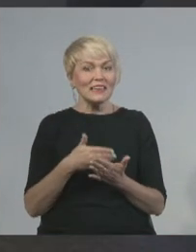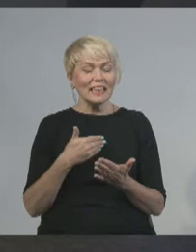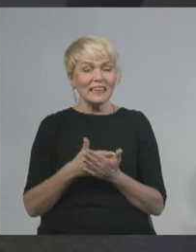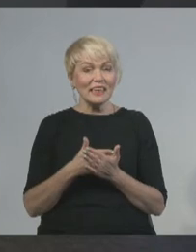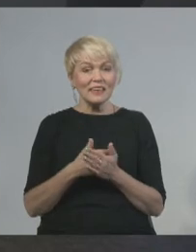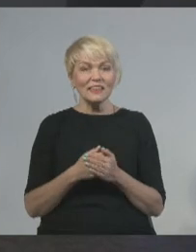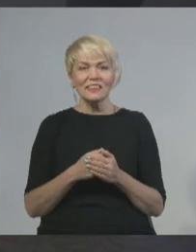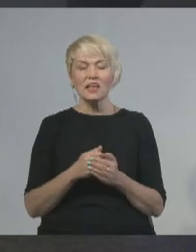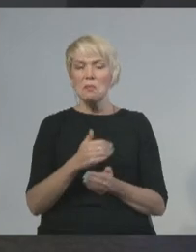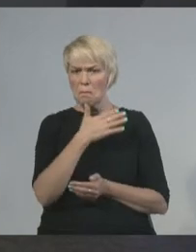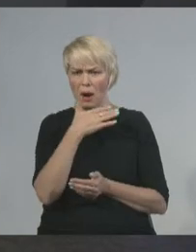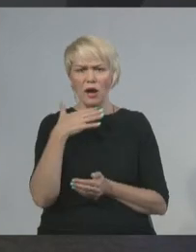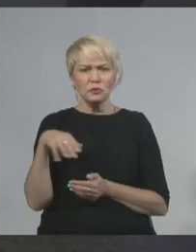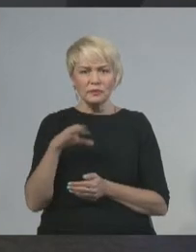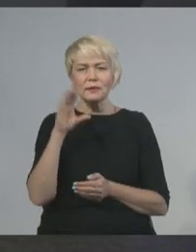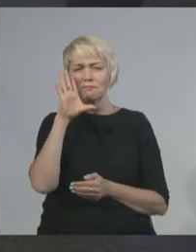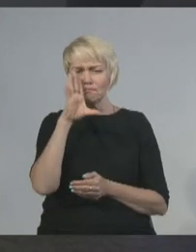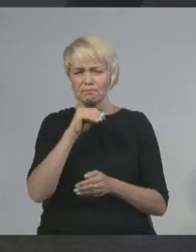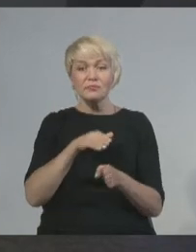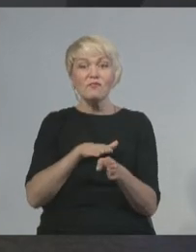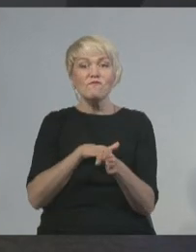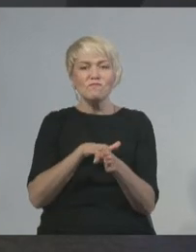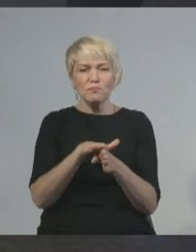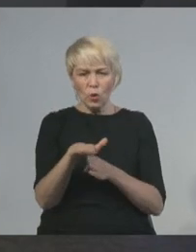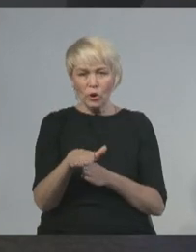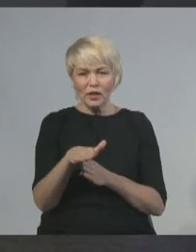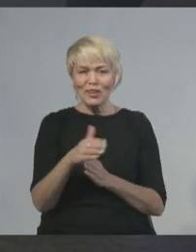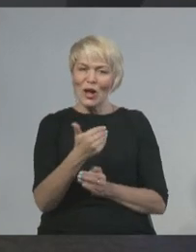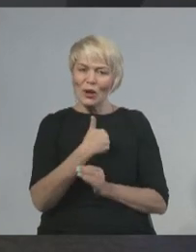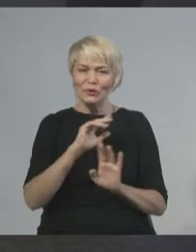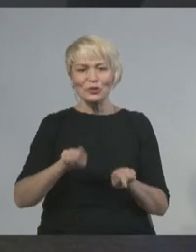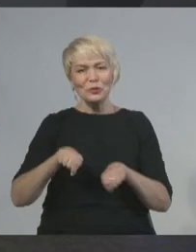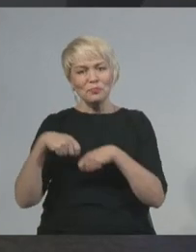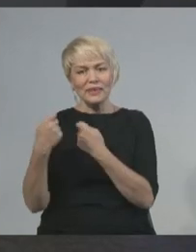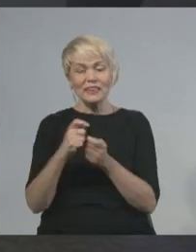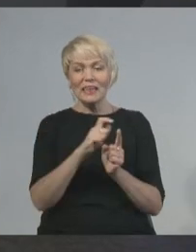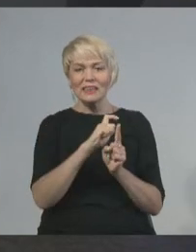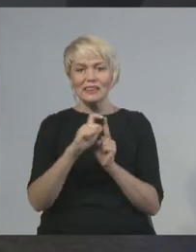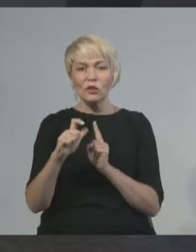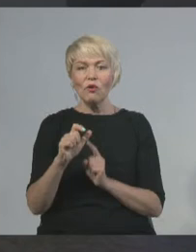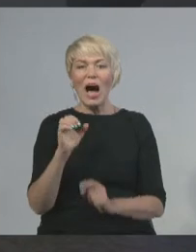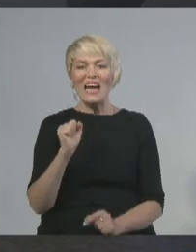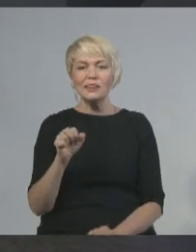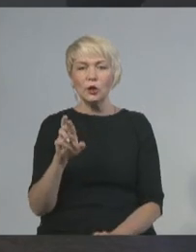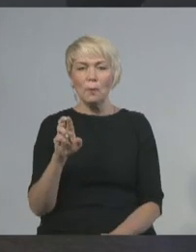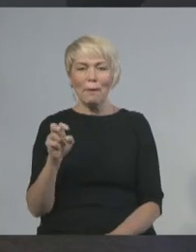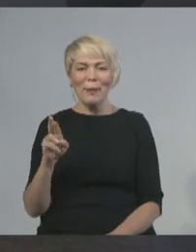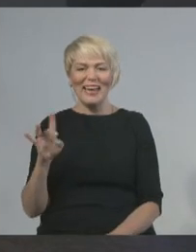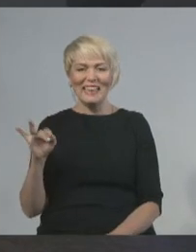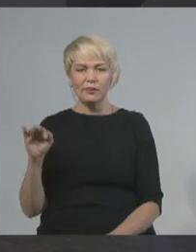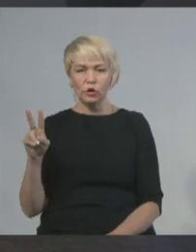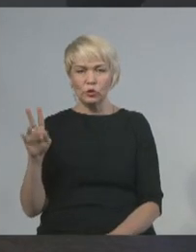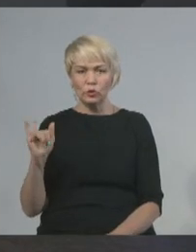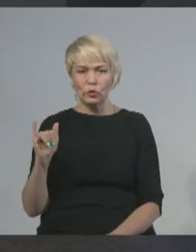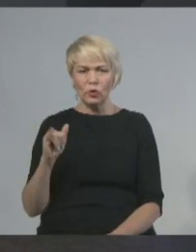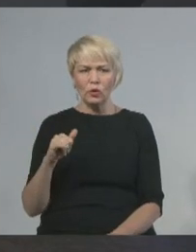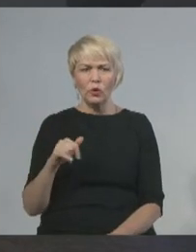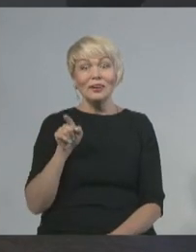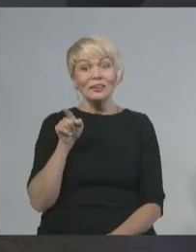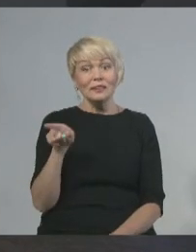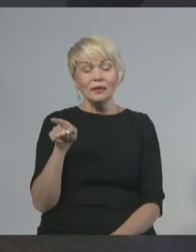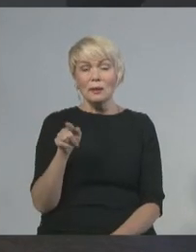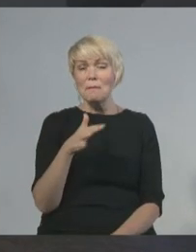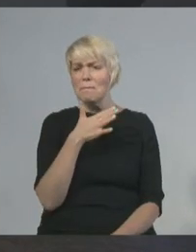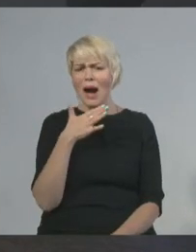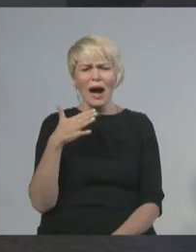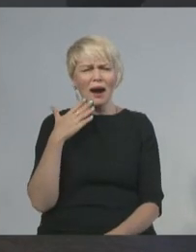yes it seems to me that a lot of them have coped very well and now i would like to give floor to